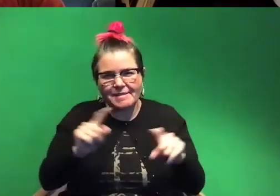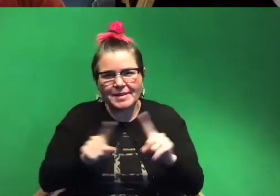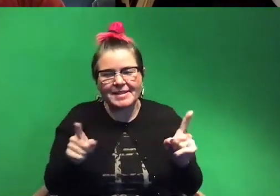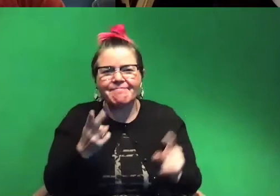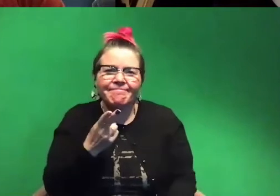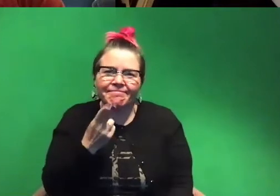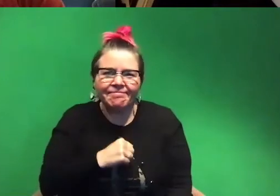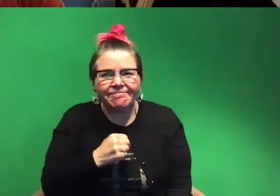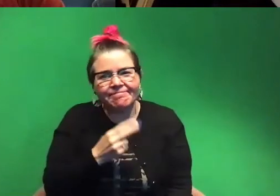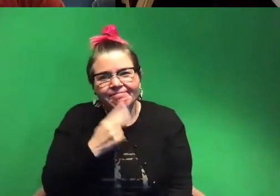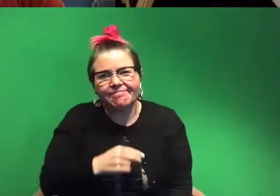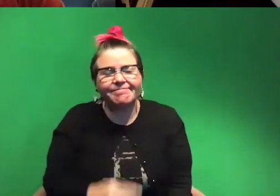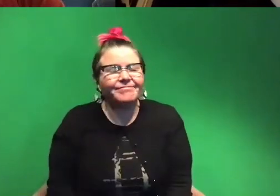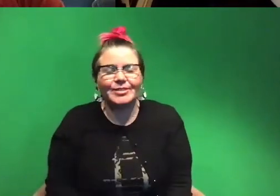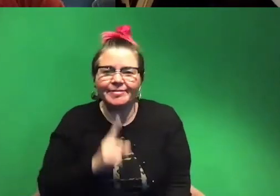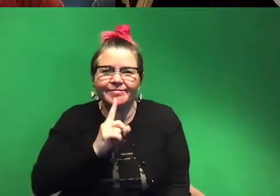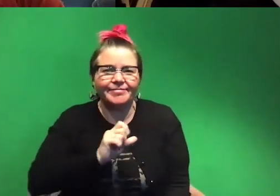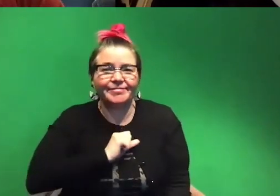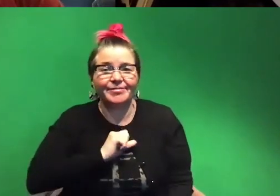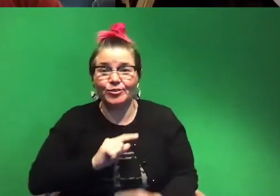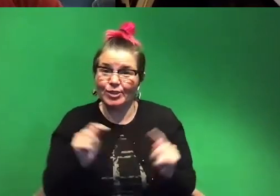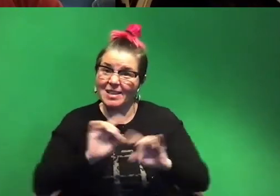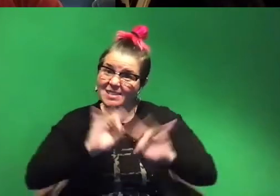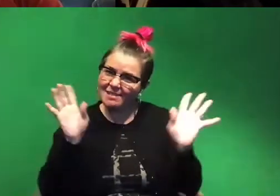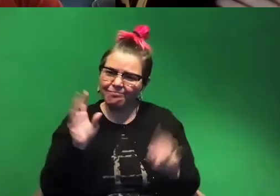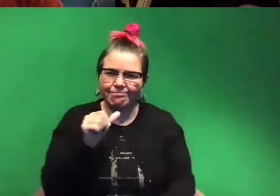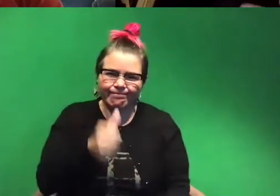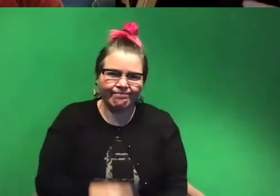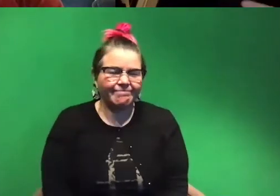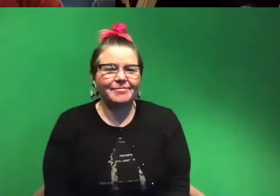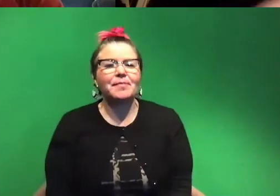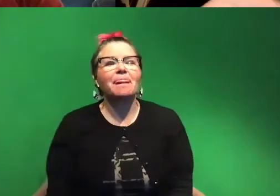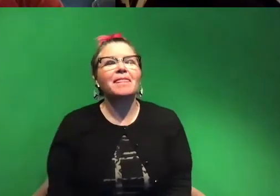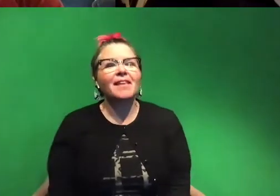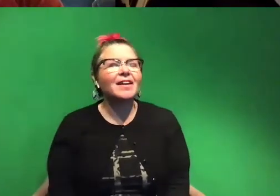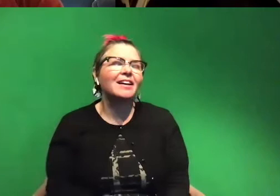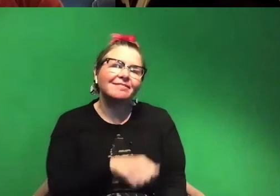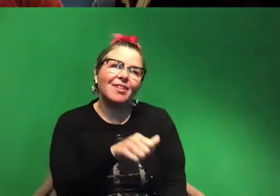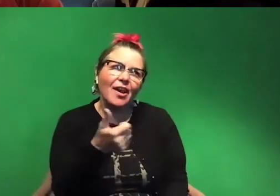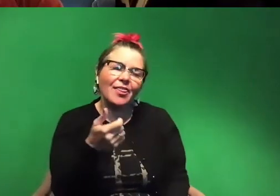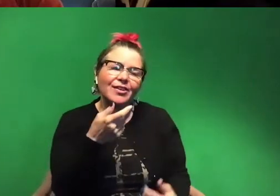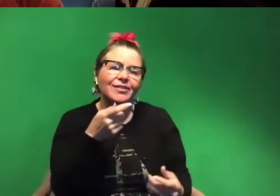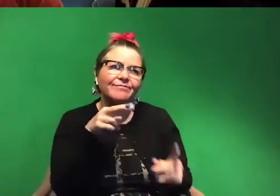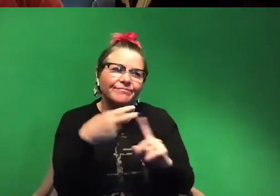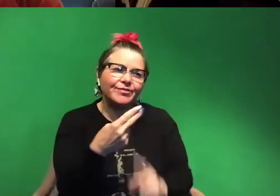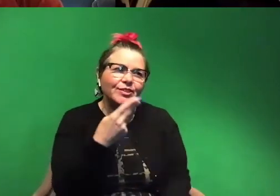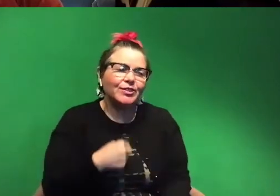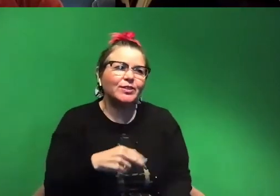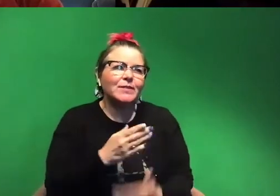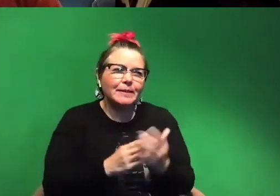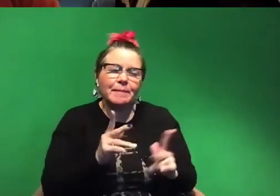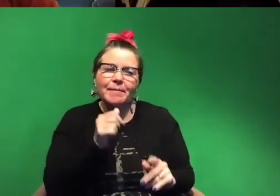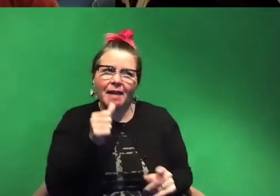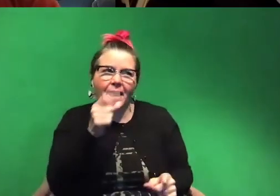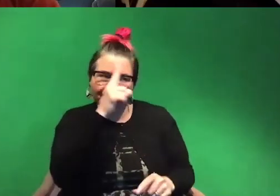cute little attempt at being ferocious. Oh, that does strike me as being really cute, even if maybe some people don't think hagfish are cute. That's